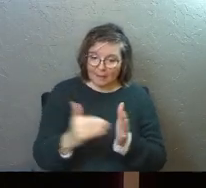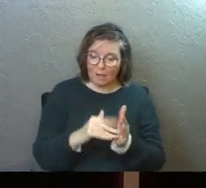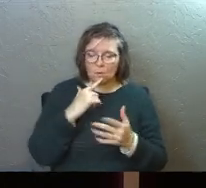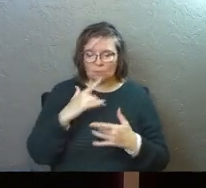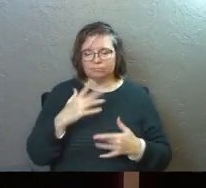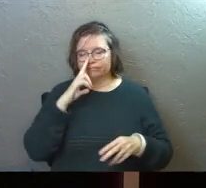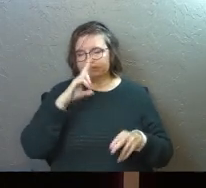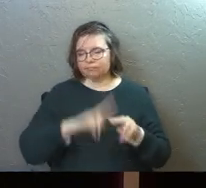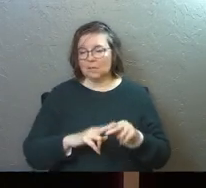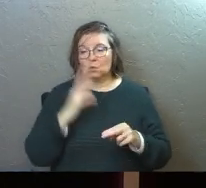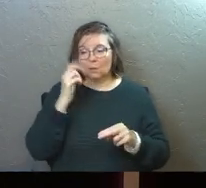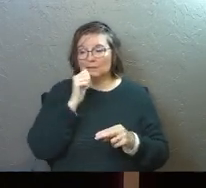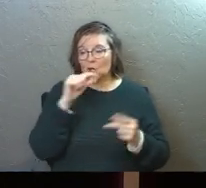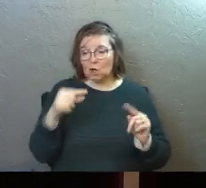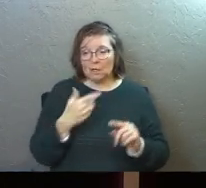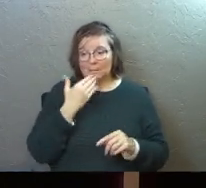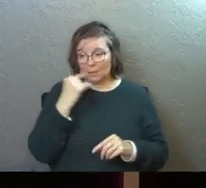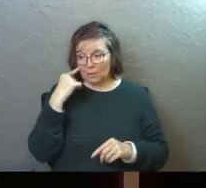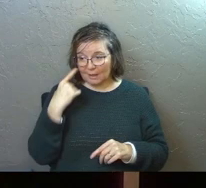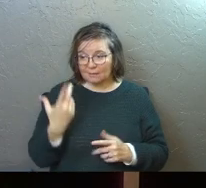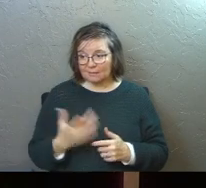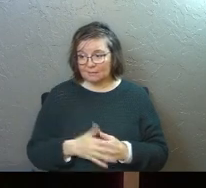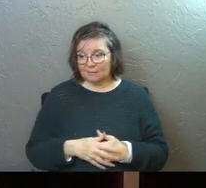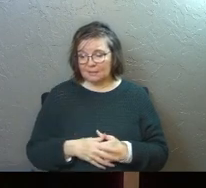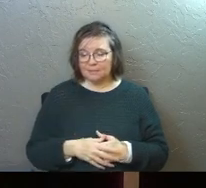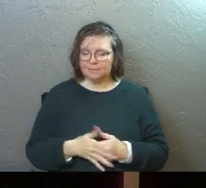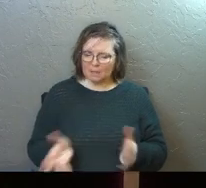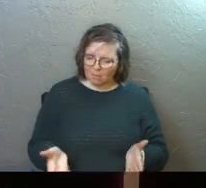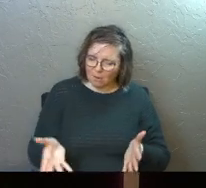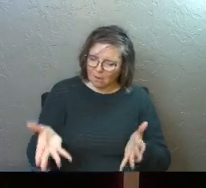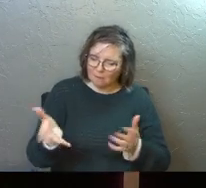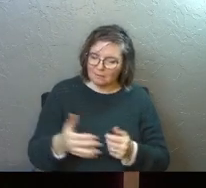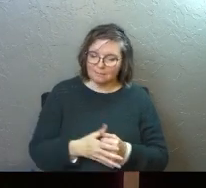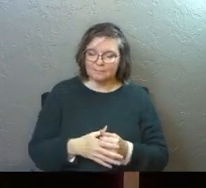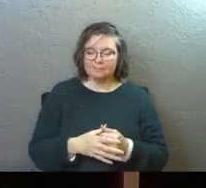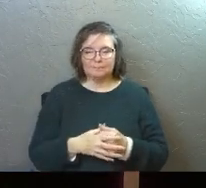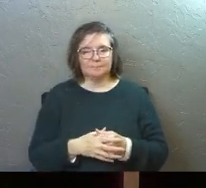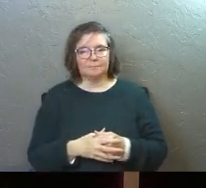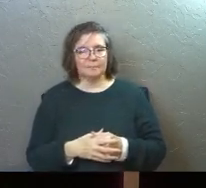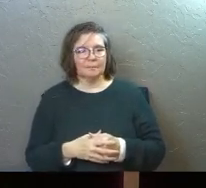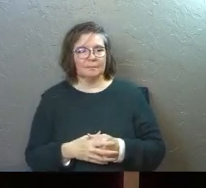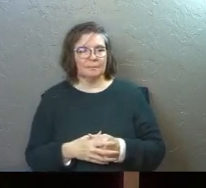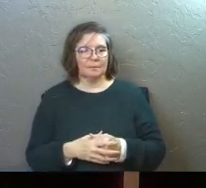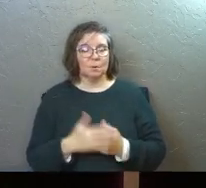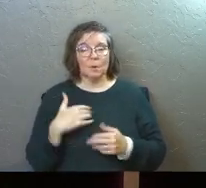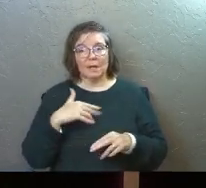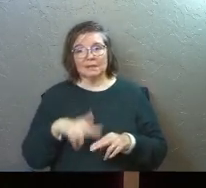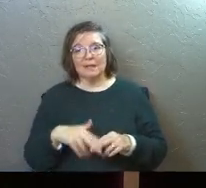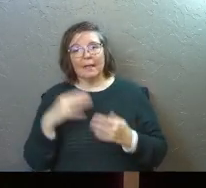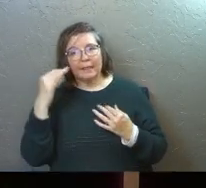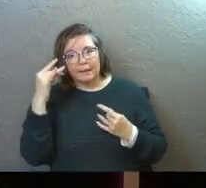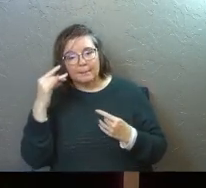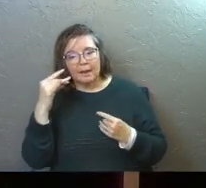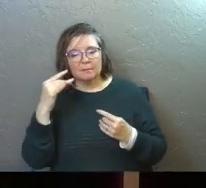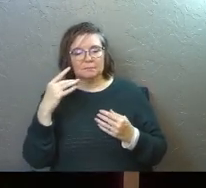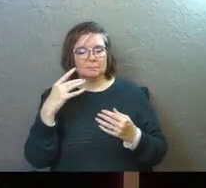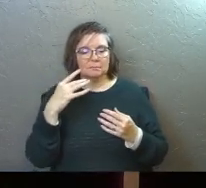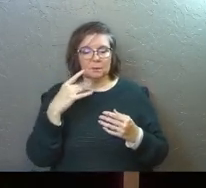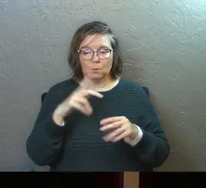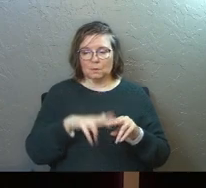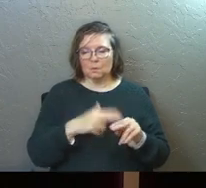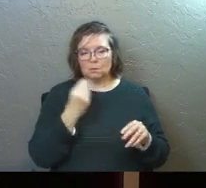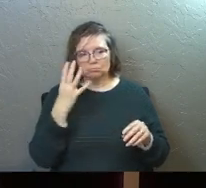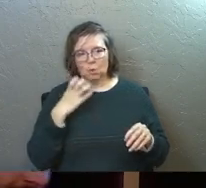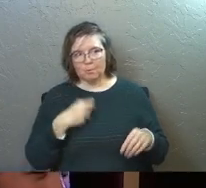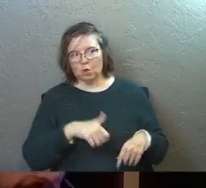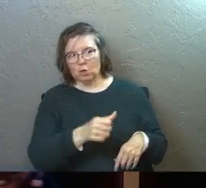you're going to realize that it doesn't hurt as bad as you think. Right? So we're like, come on, you can do this. Eventually kind of went by the, like we let her sit down. I was like, think on it. Just sit there. And we told the coach,